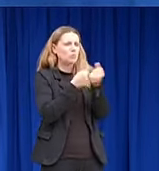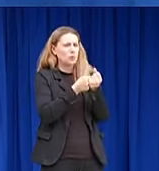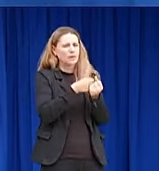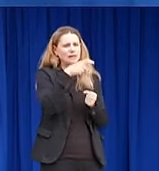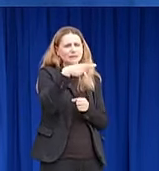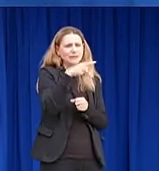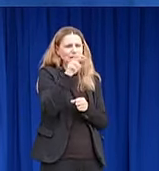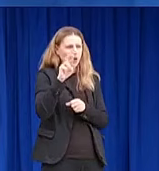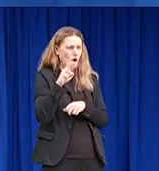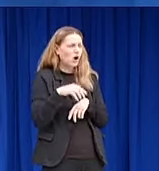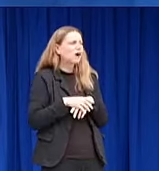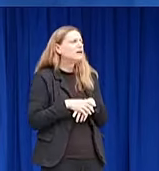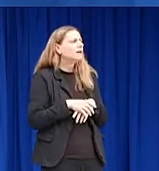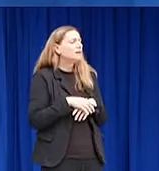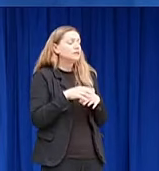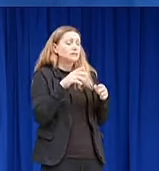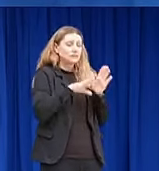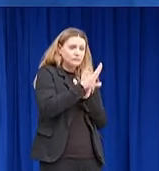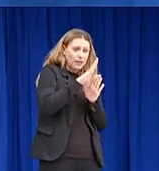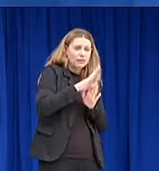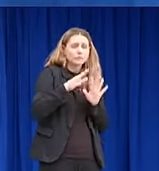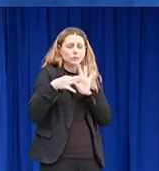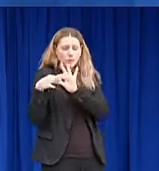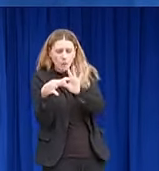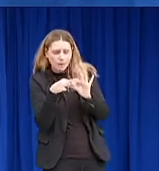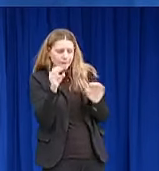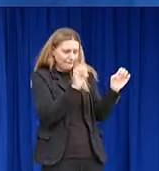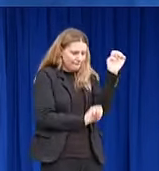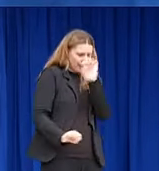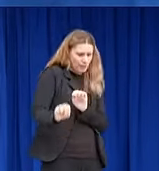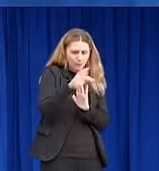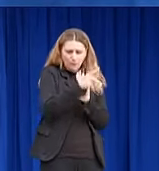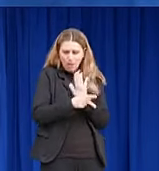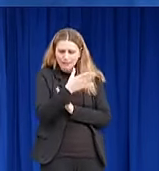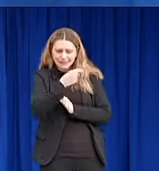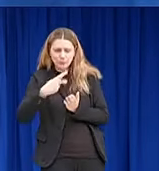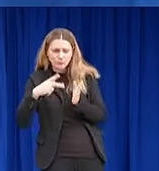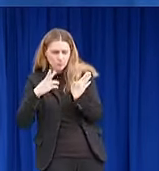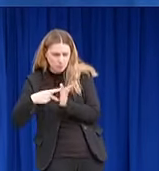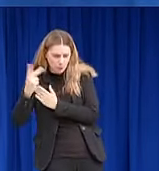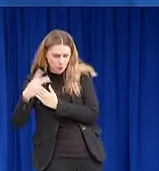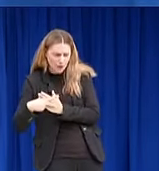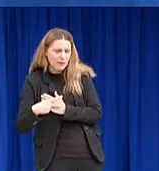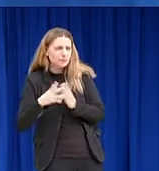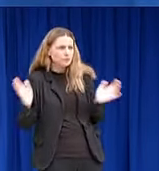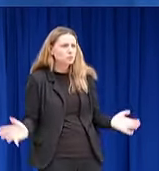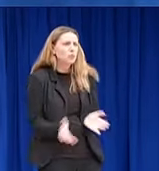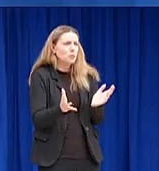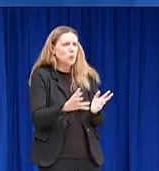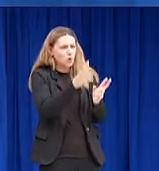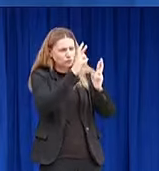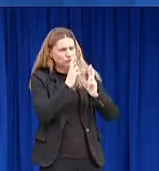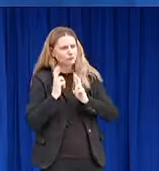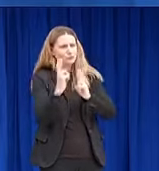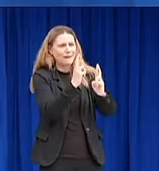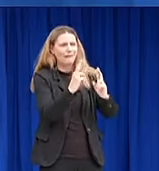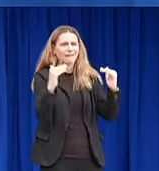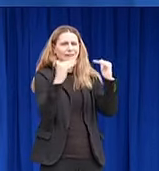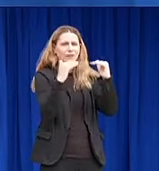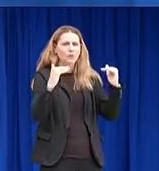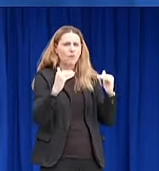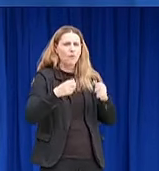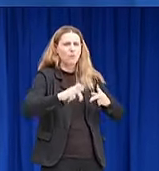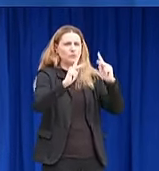develops, coordinates, and implements and evaluates policies and programs to promote dignity and respect, equal opportunity, and prevention